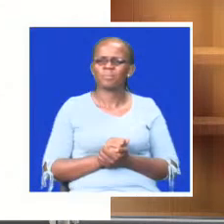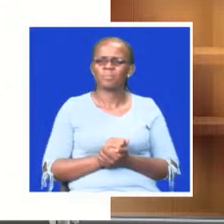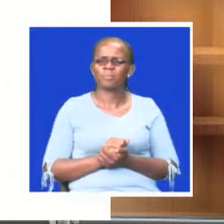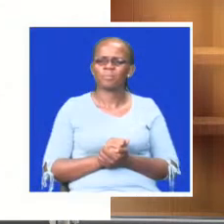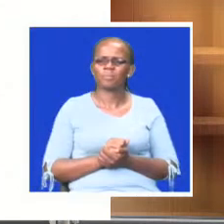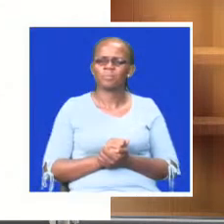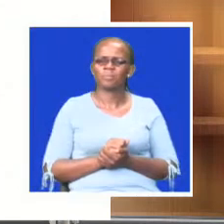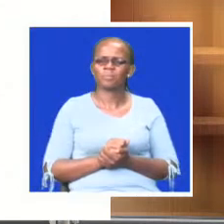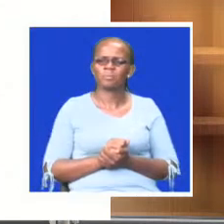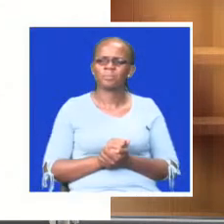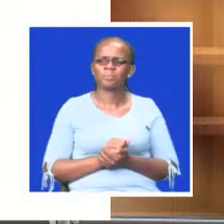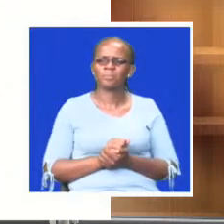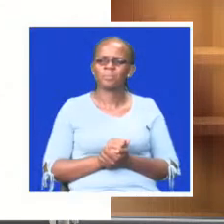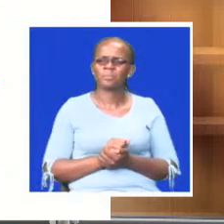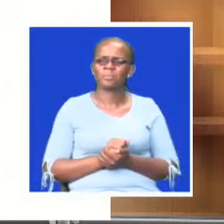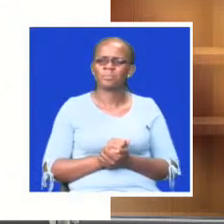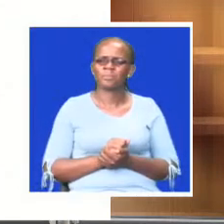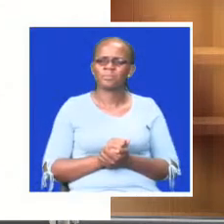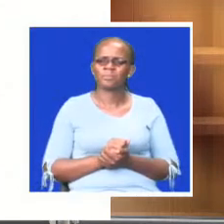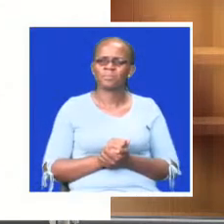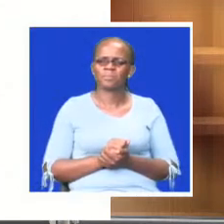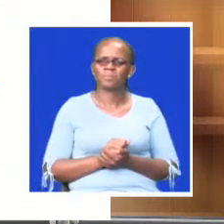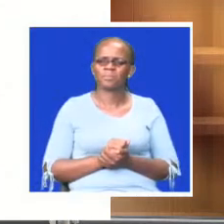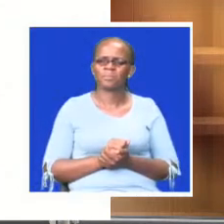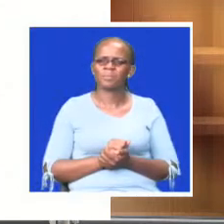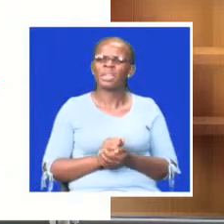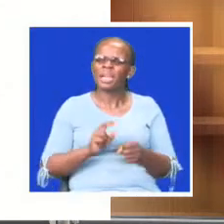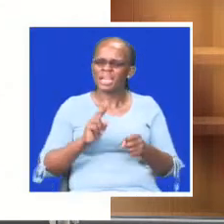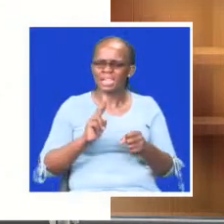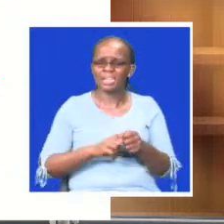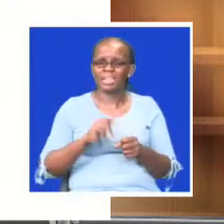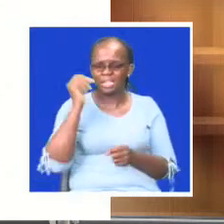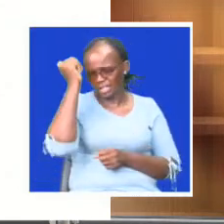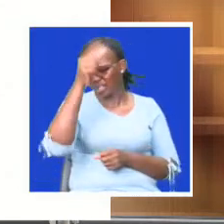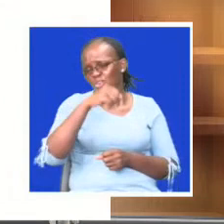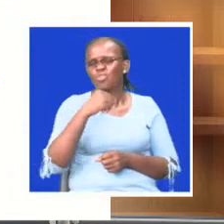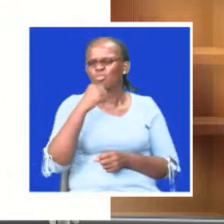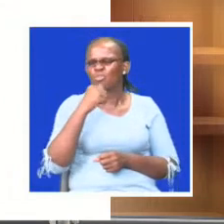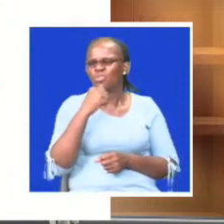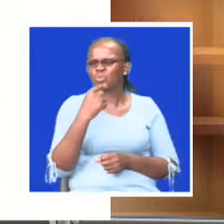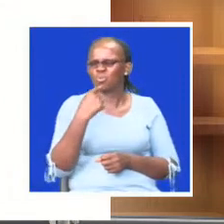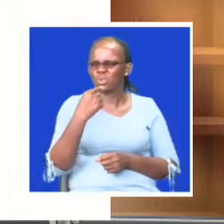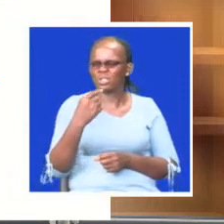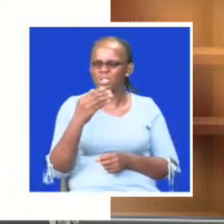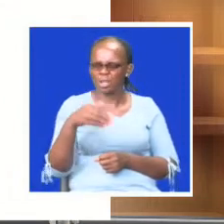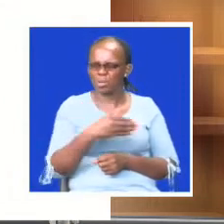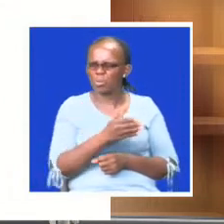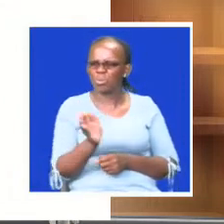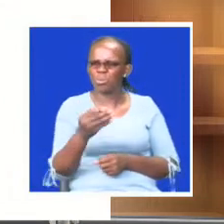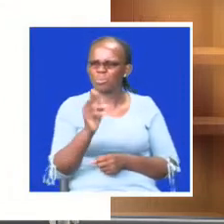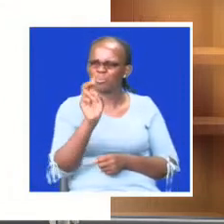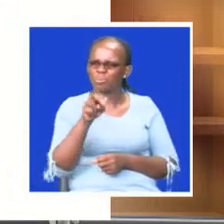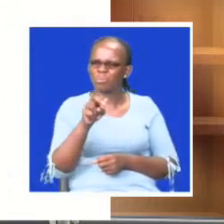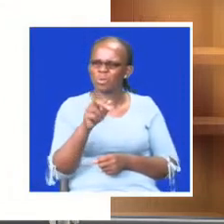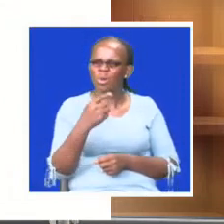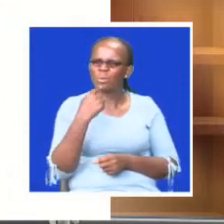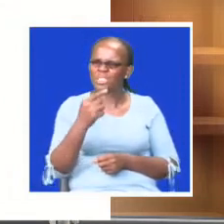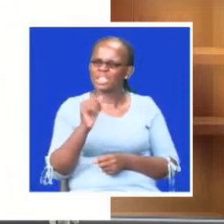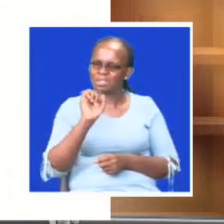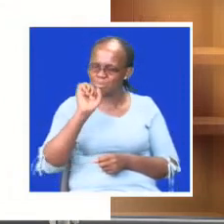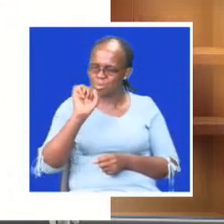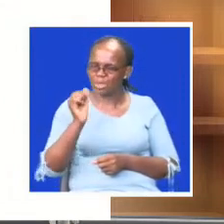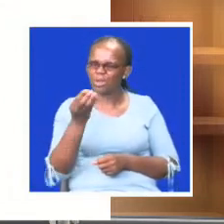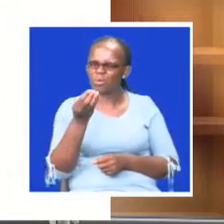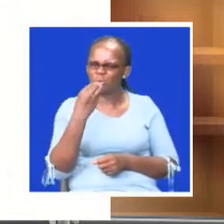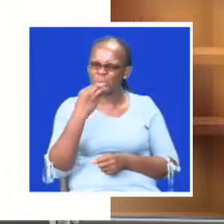its belly. He also said the serpent will eat dust and always be